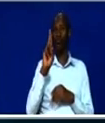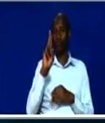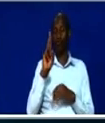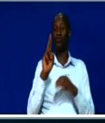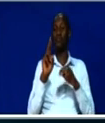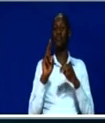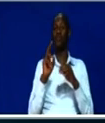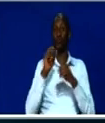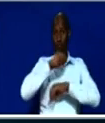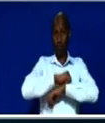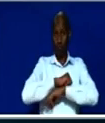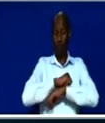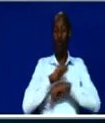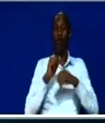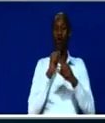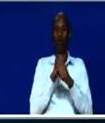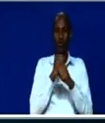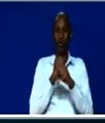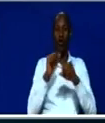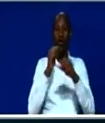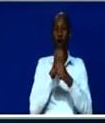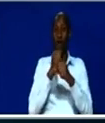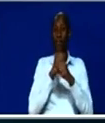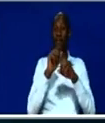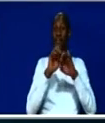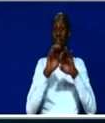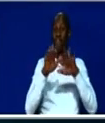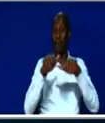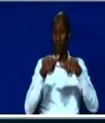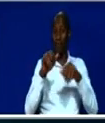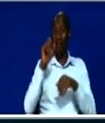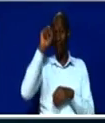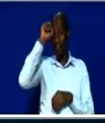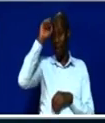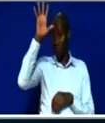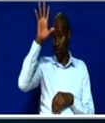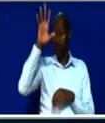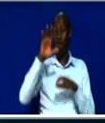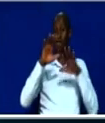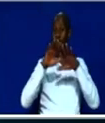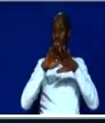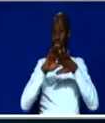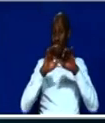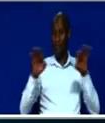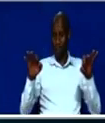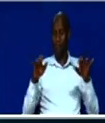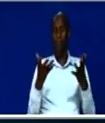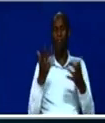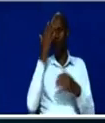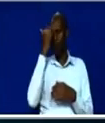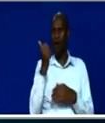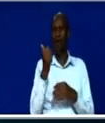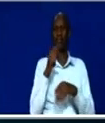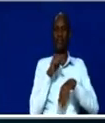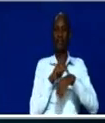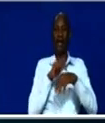coffee farm in Kiambu County. So the questions will be as follows. Give 2 reasons why they needed to make a